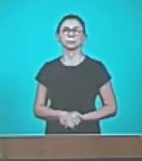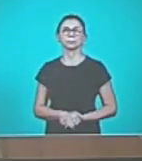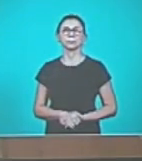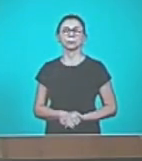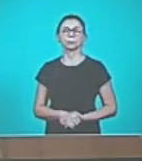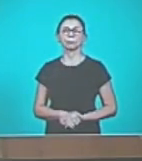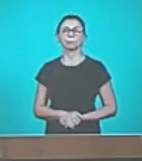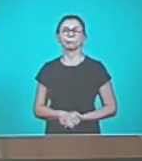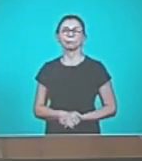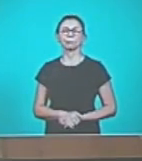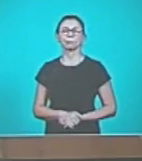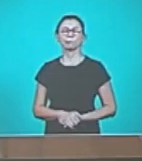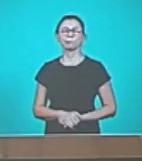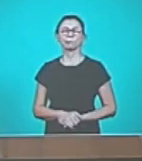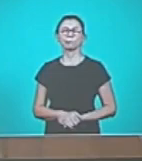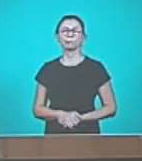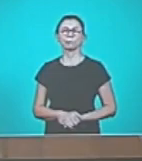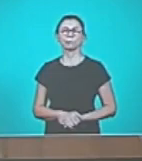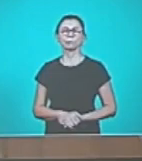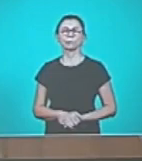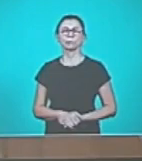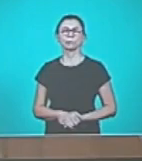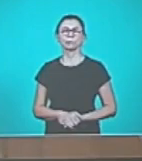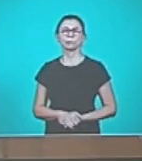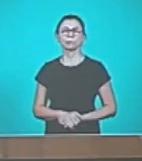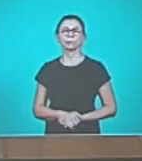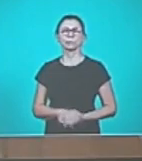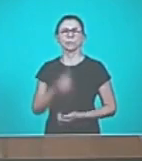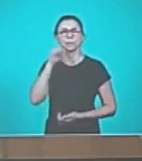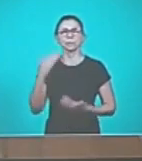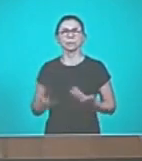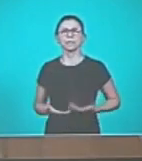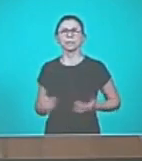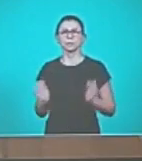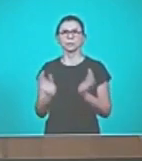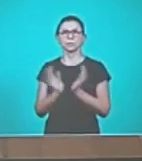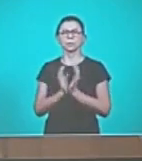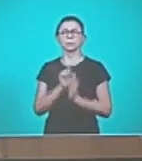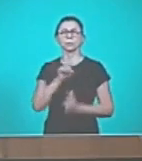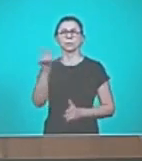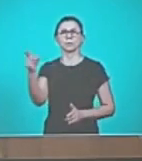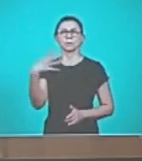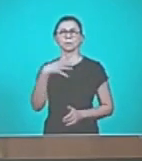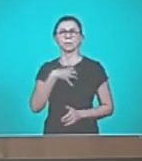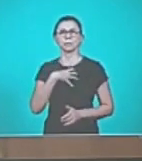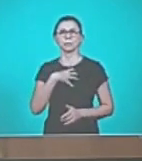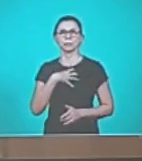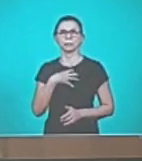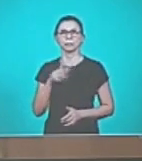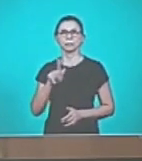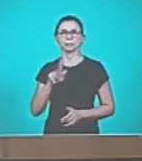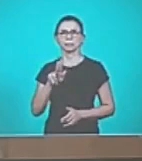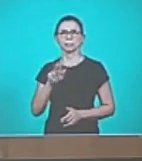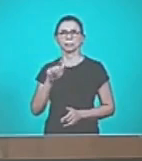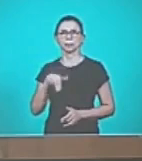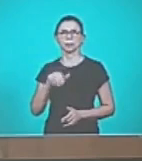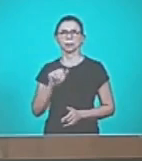communicate with a group of sisters from the city of Guarambi in Bahia and also